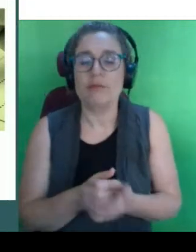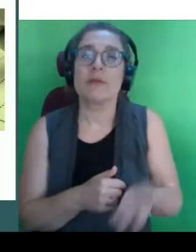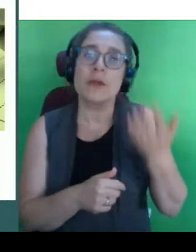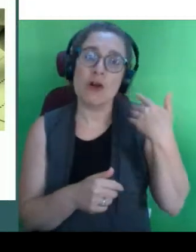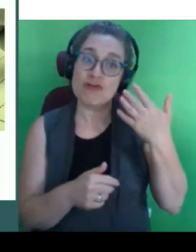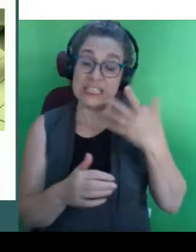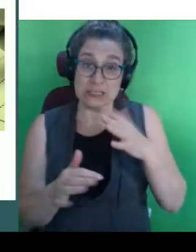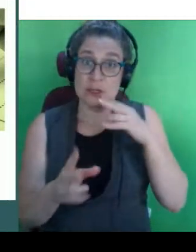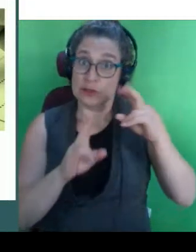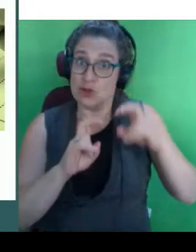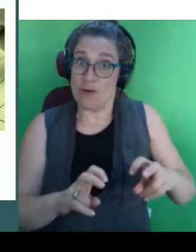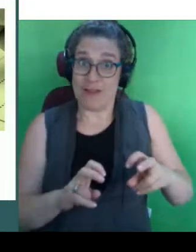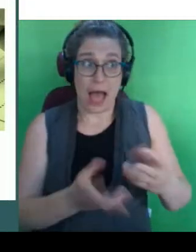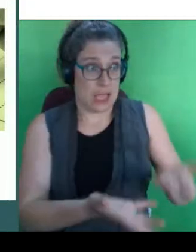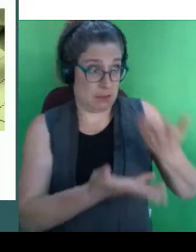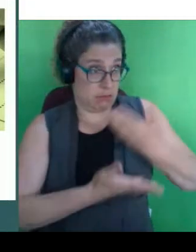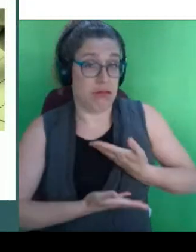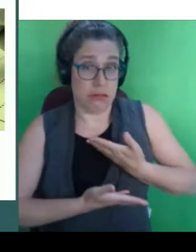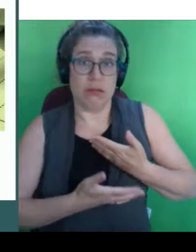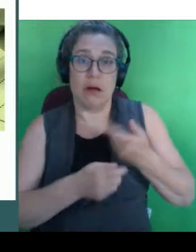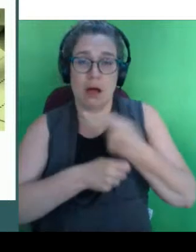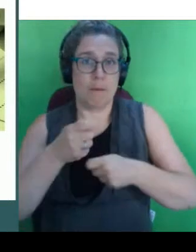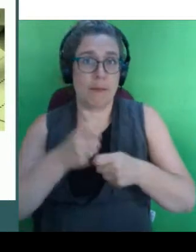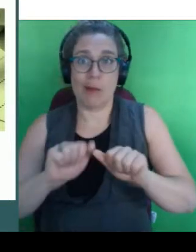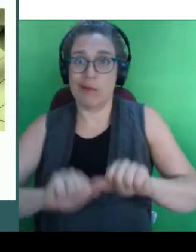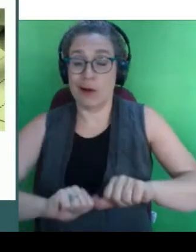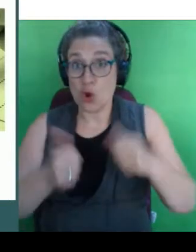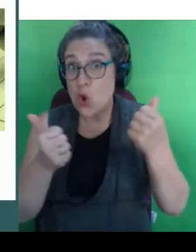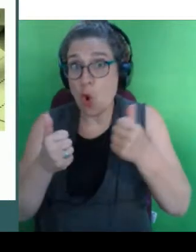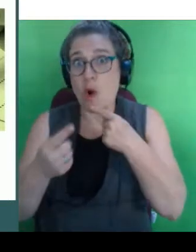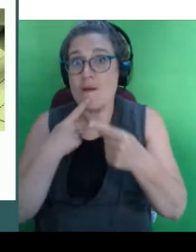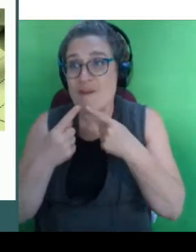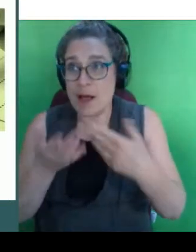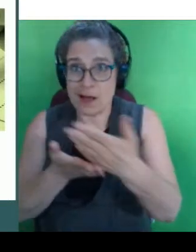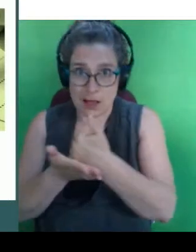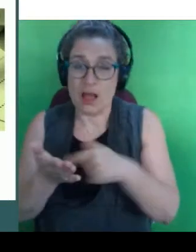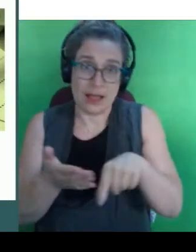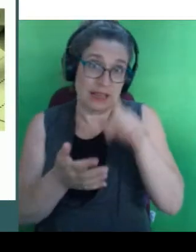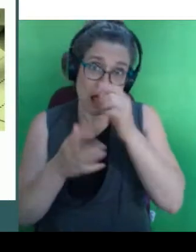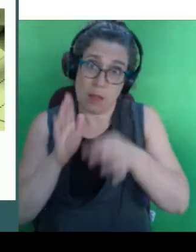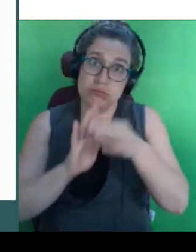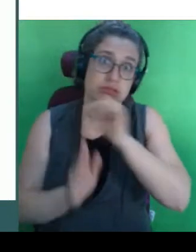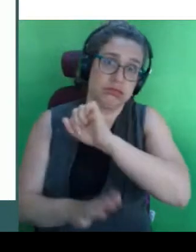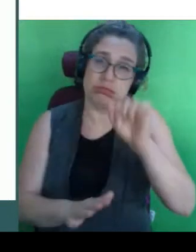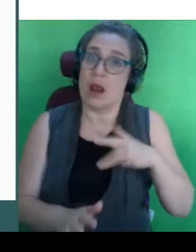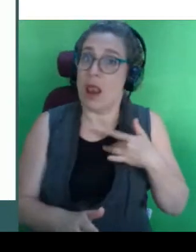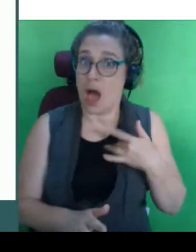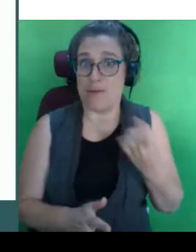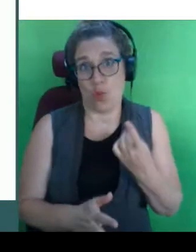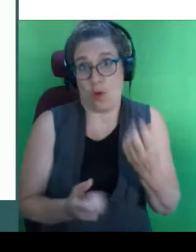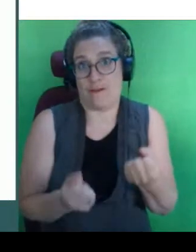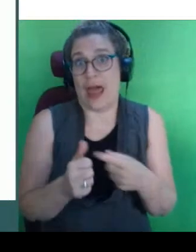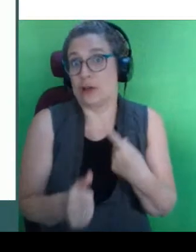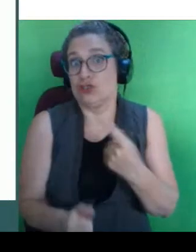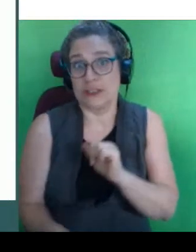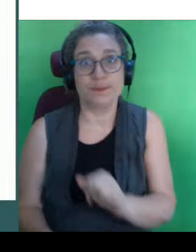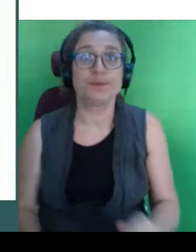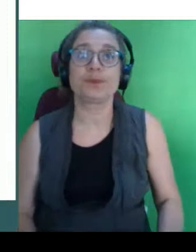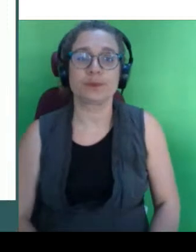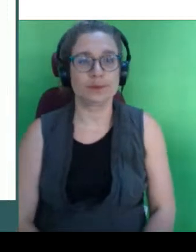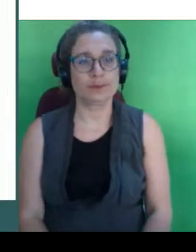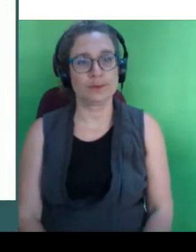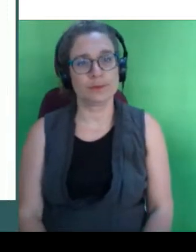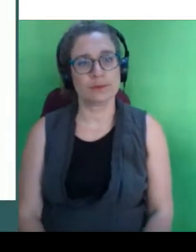credible research into the lifetime changes faced by those living with allergy. extending